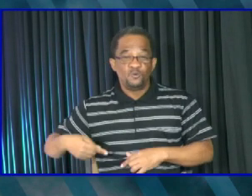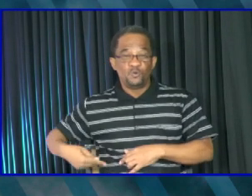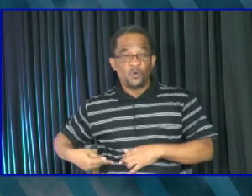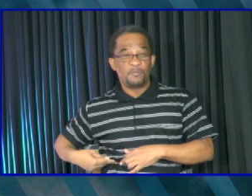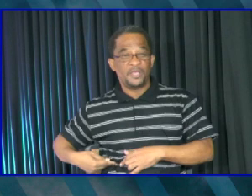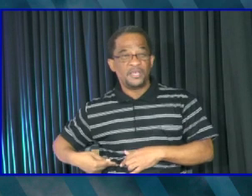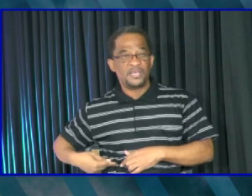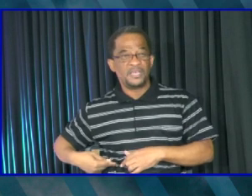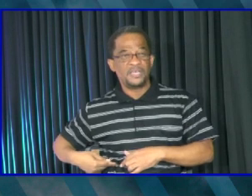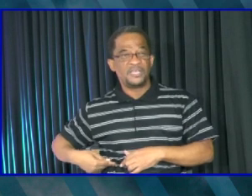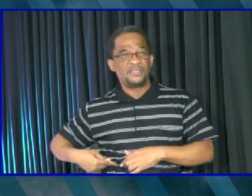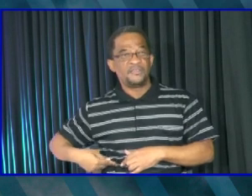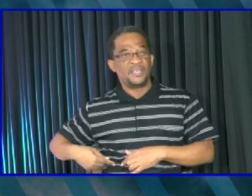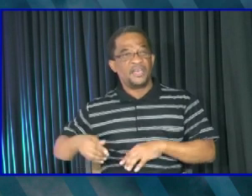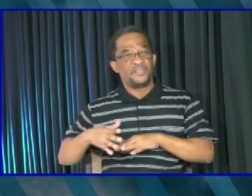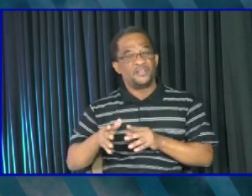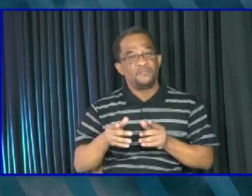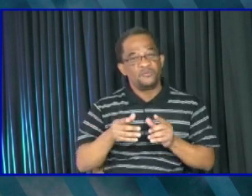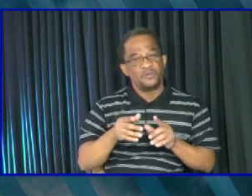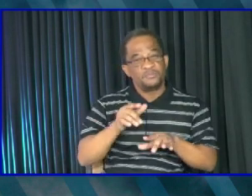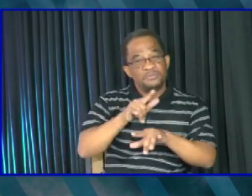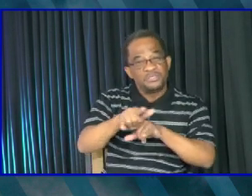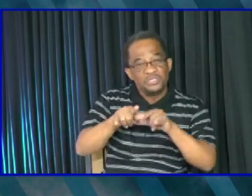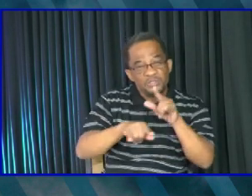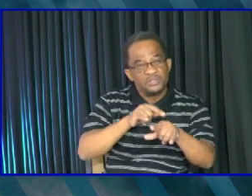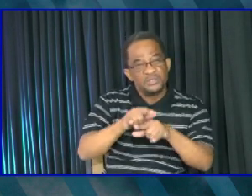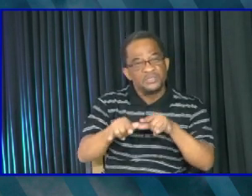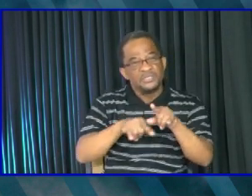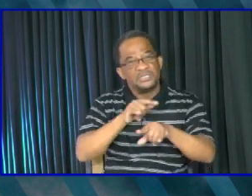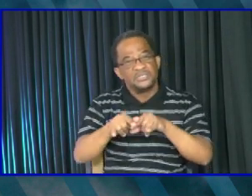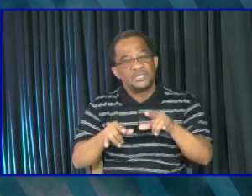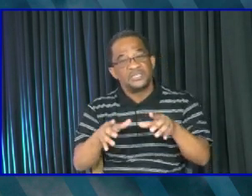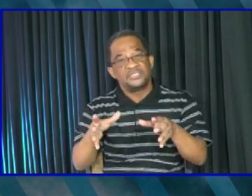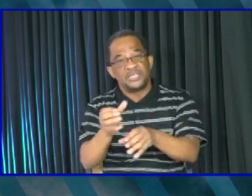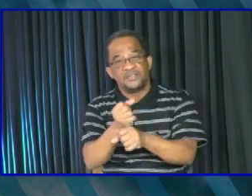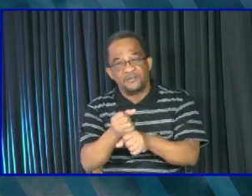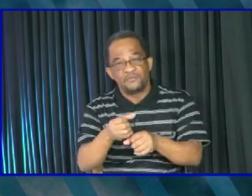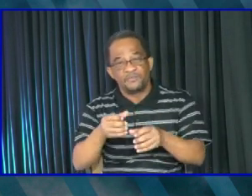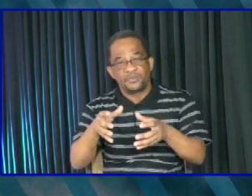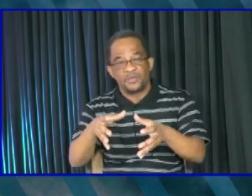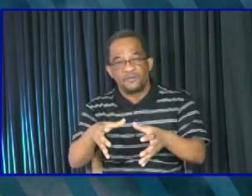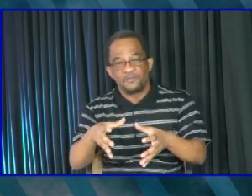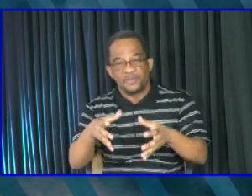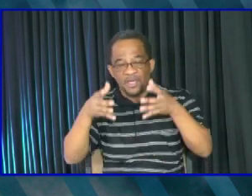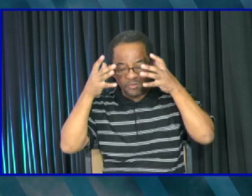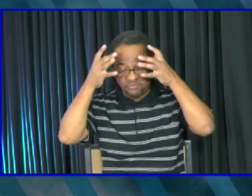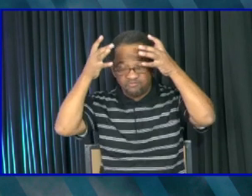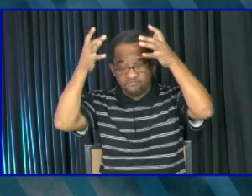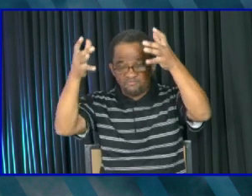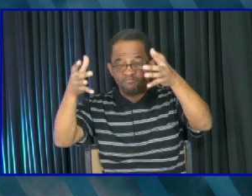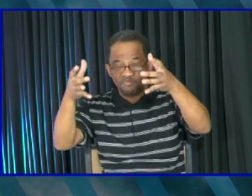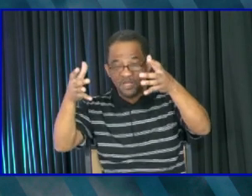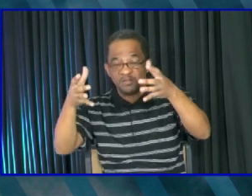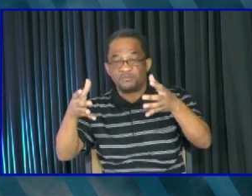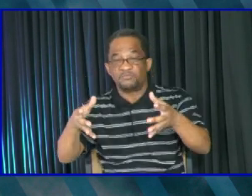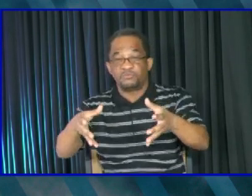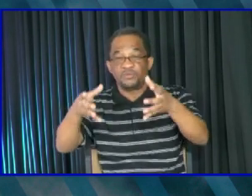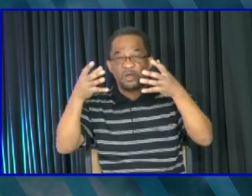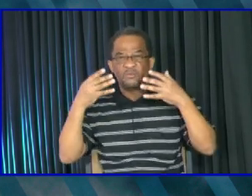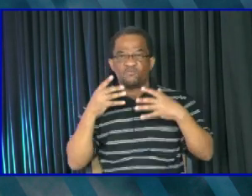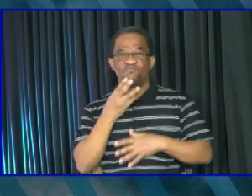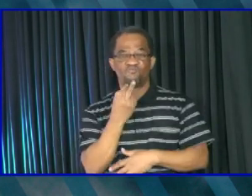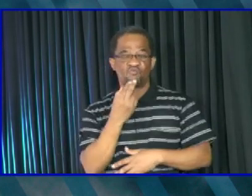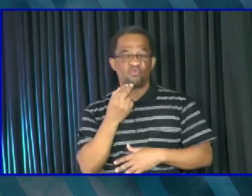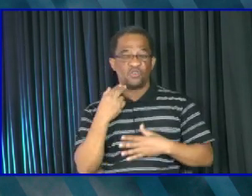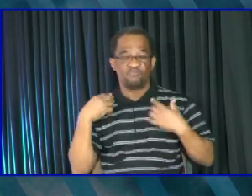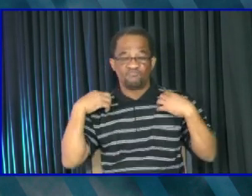And after they had mocked him, they took the robe from him and put his own raiment on him and led him